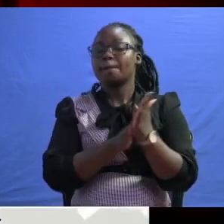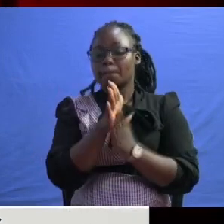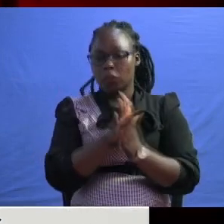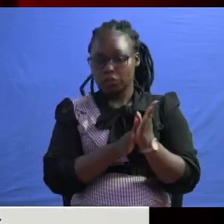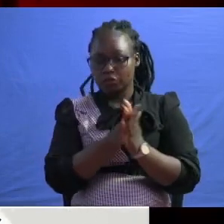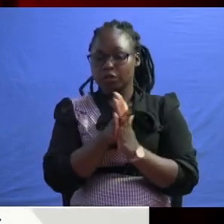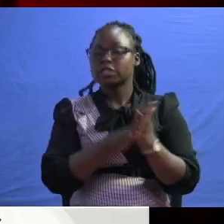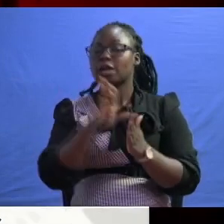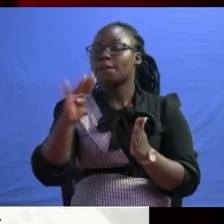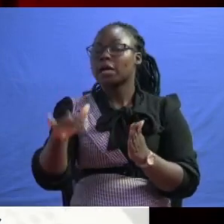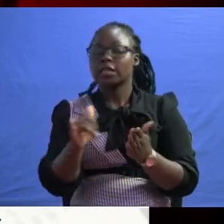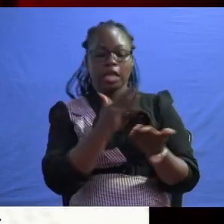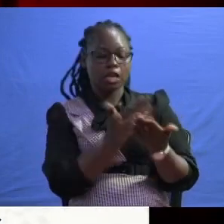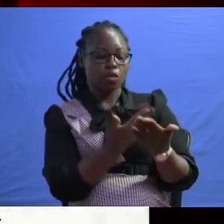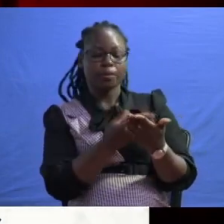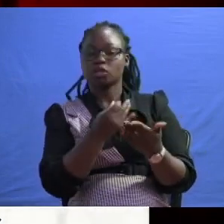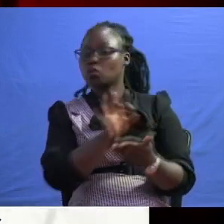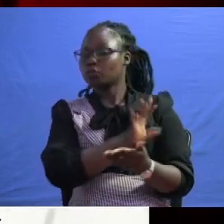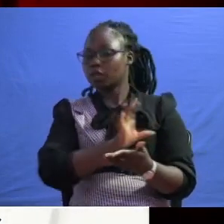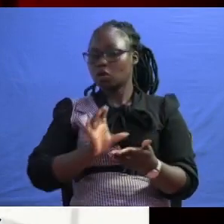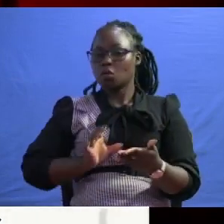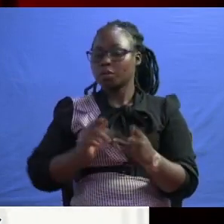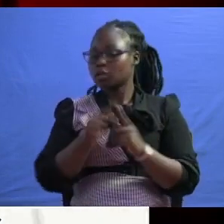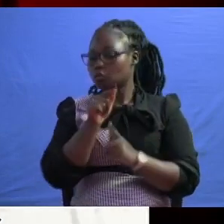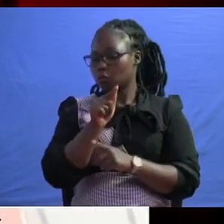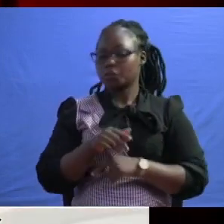by the recommendations of the committee to you?